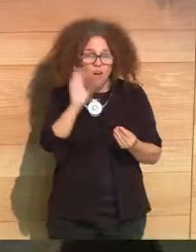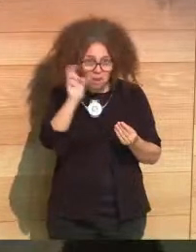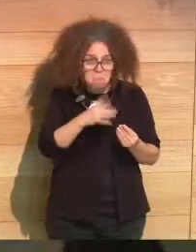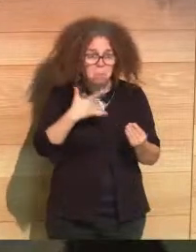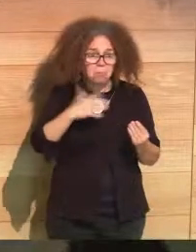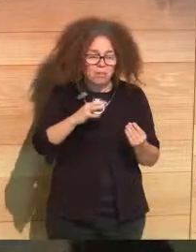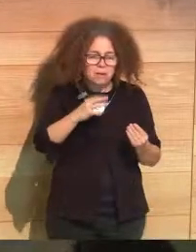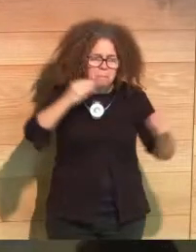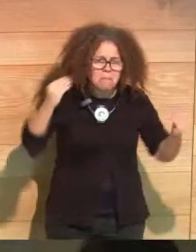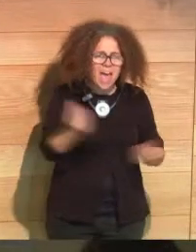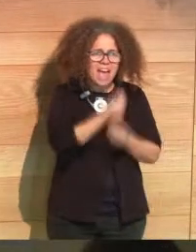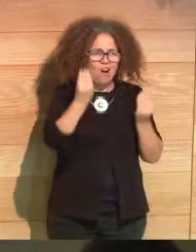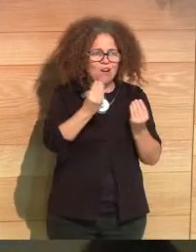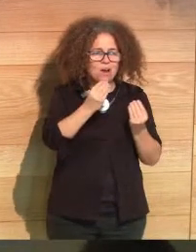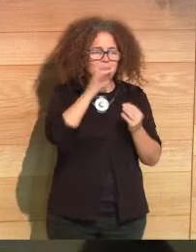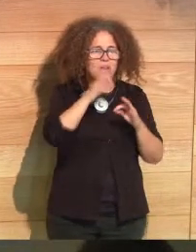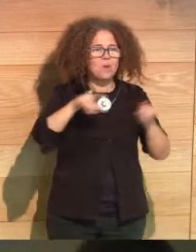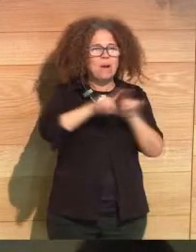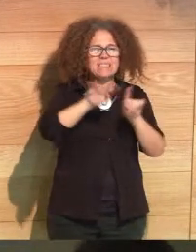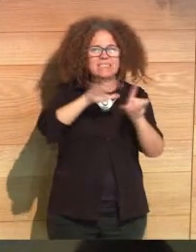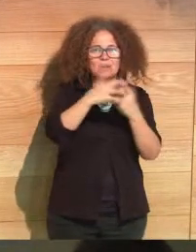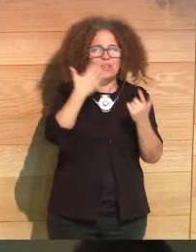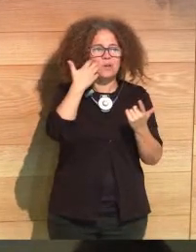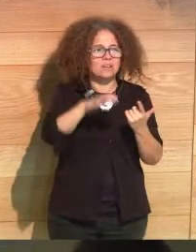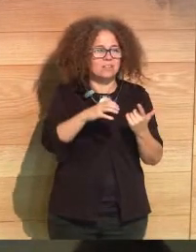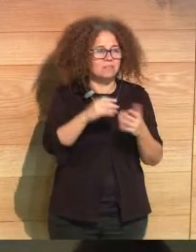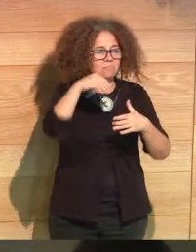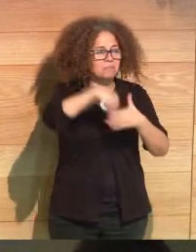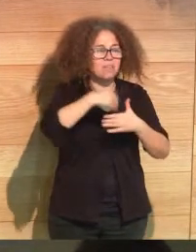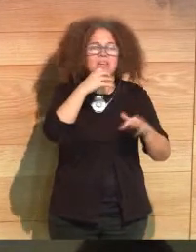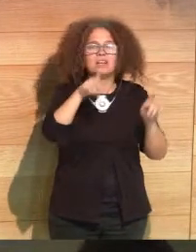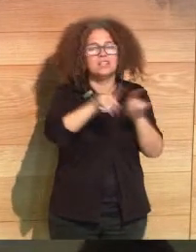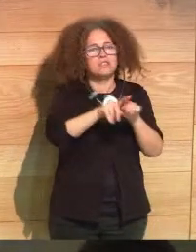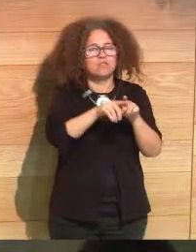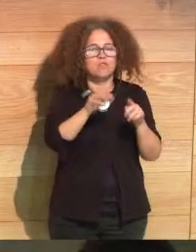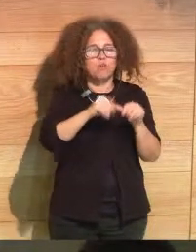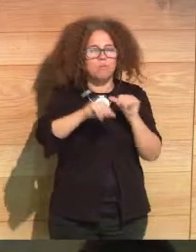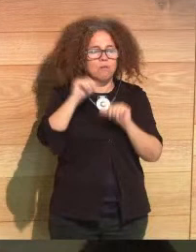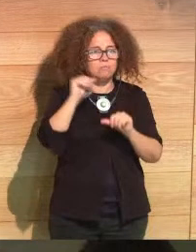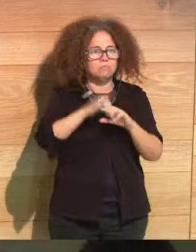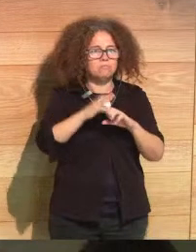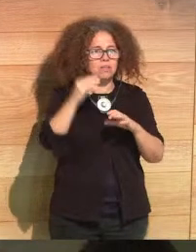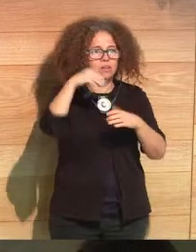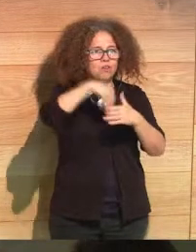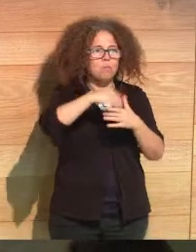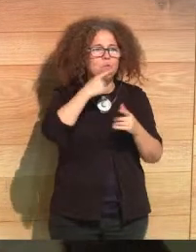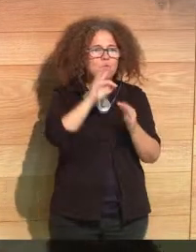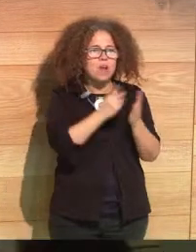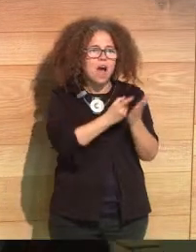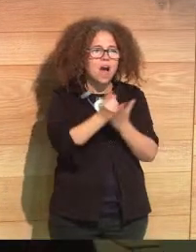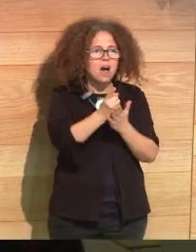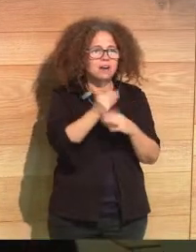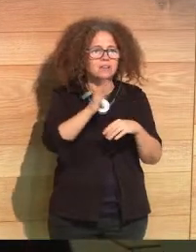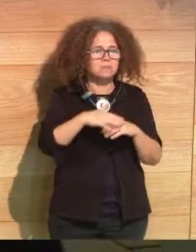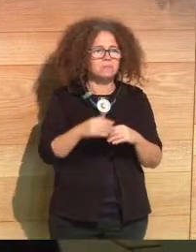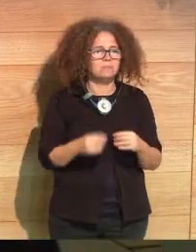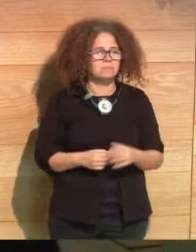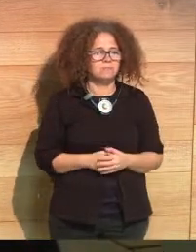this exhibition setup bubble in the past 10 days. And you